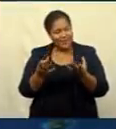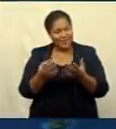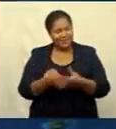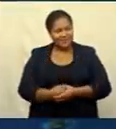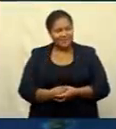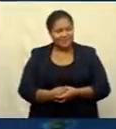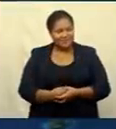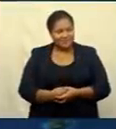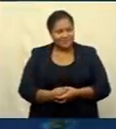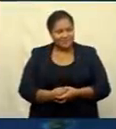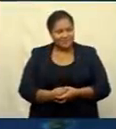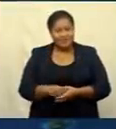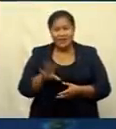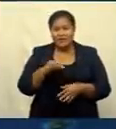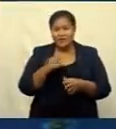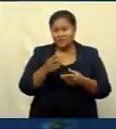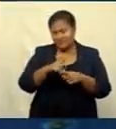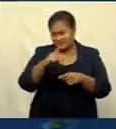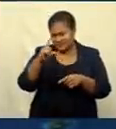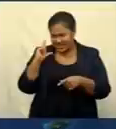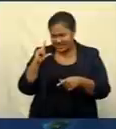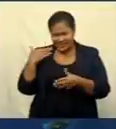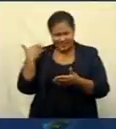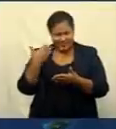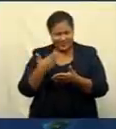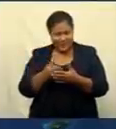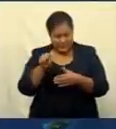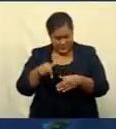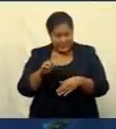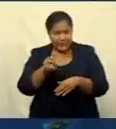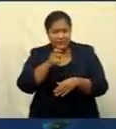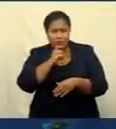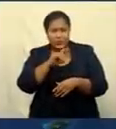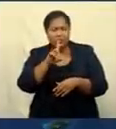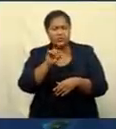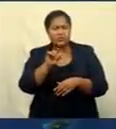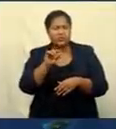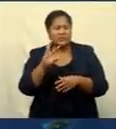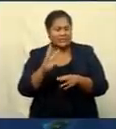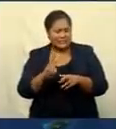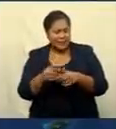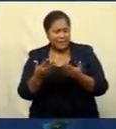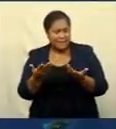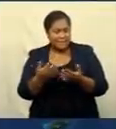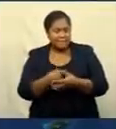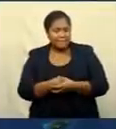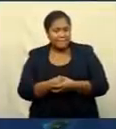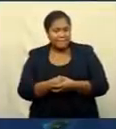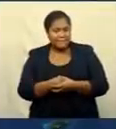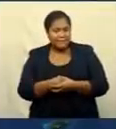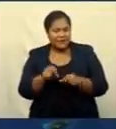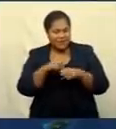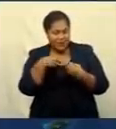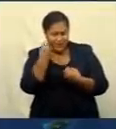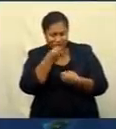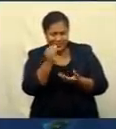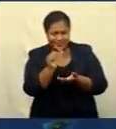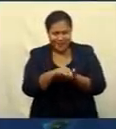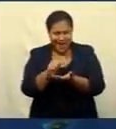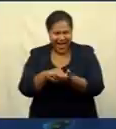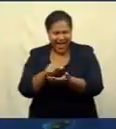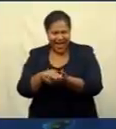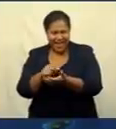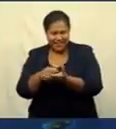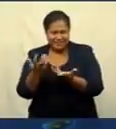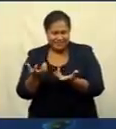From yesterday until this afternoon, we have done some our food items